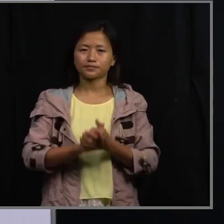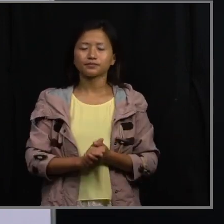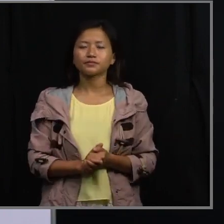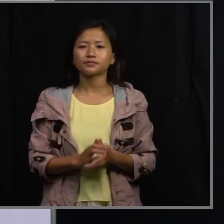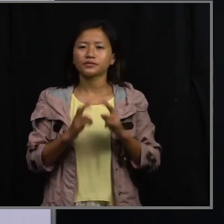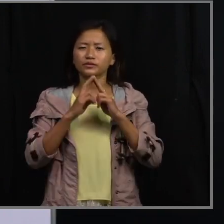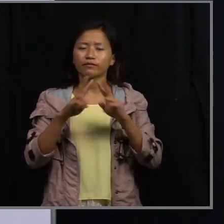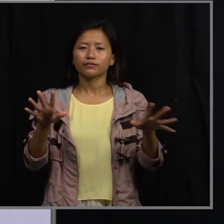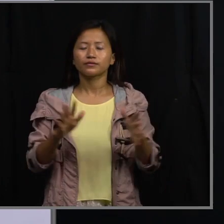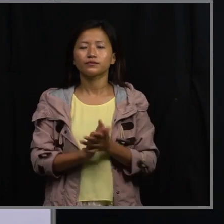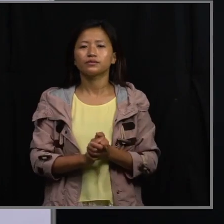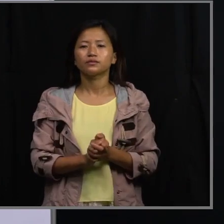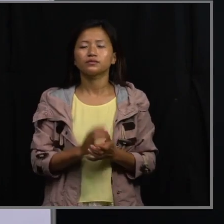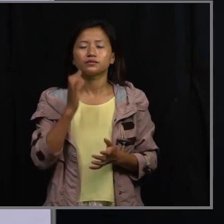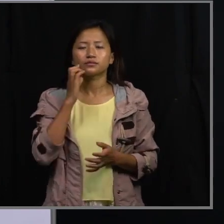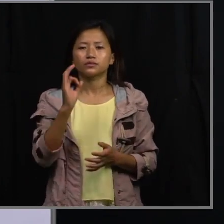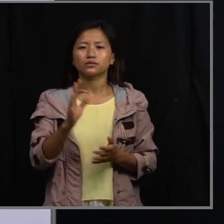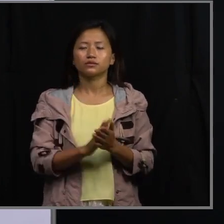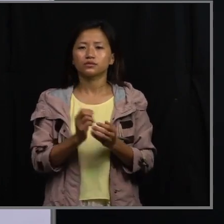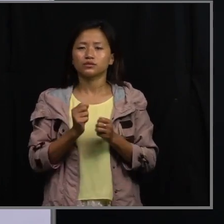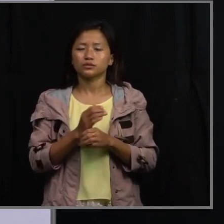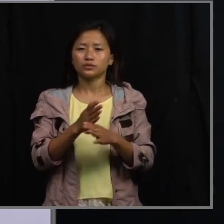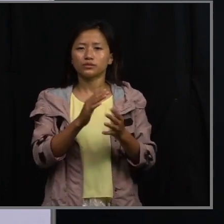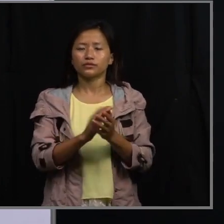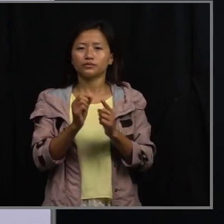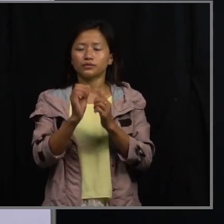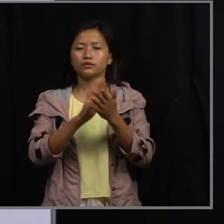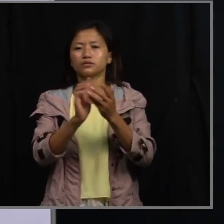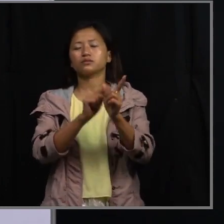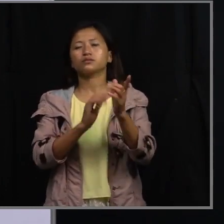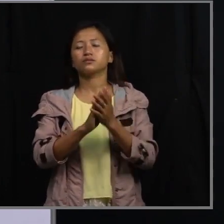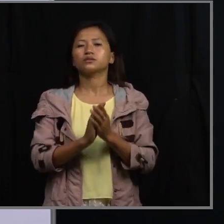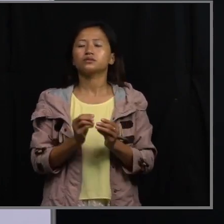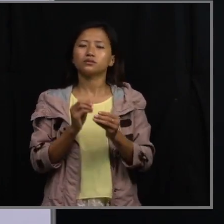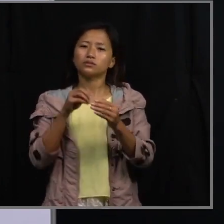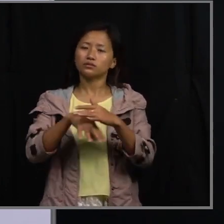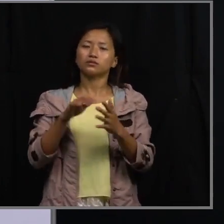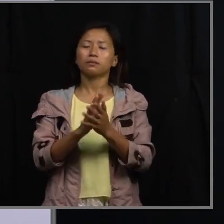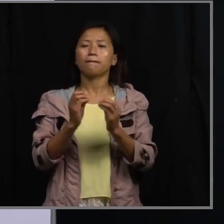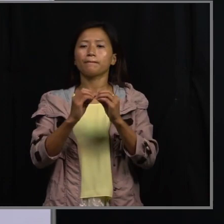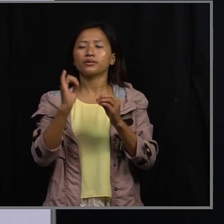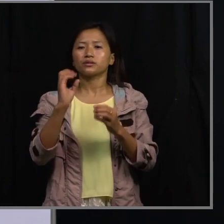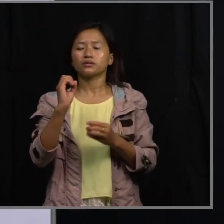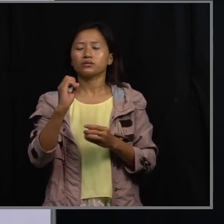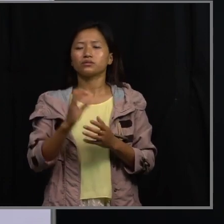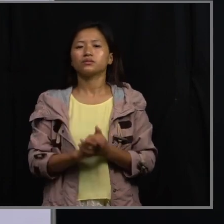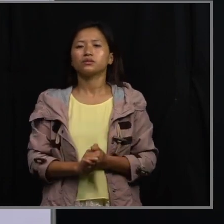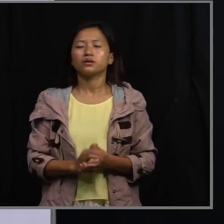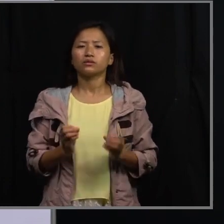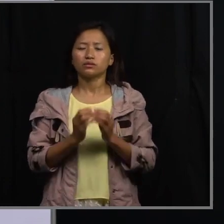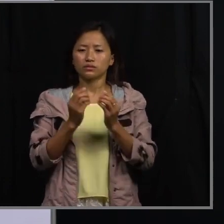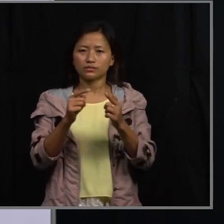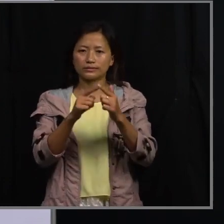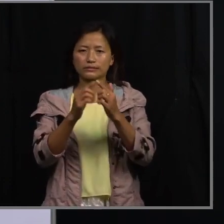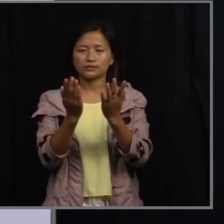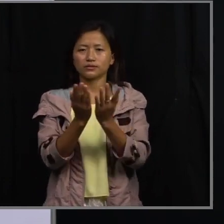know, very important contribution of physics into what? Biology. Okay, when you go through your textbook, you'll get numerous, I mean